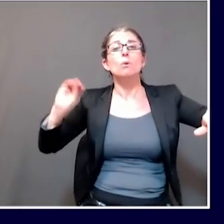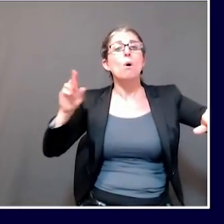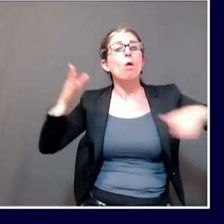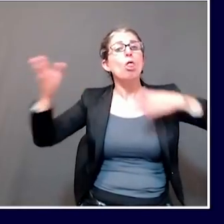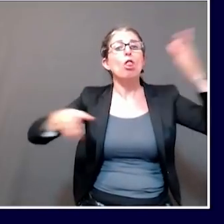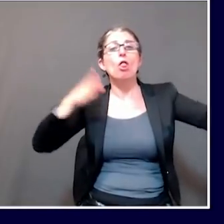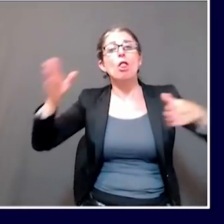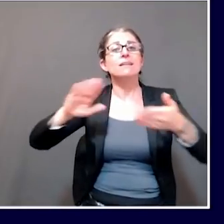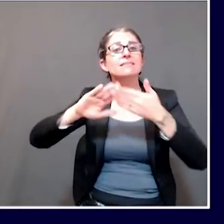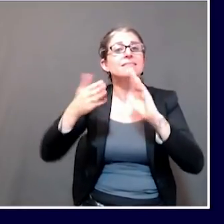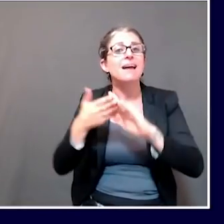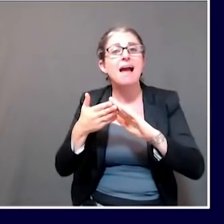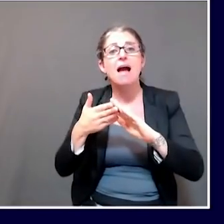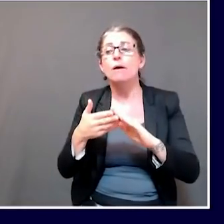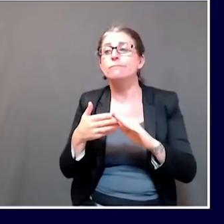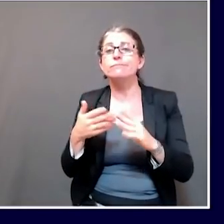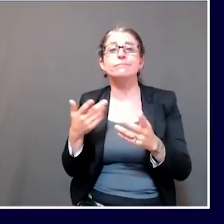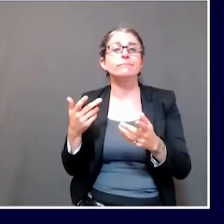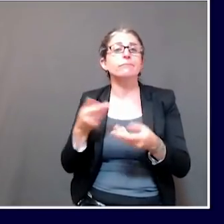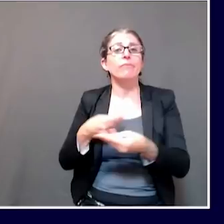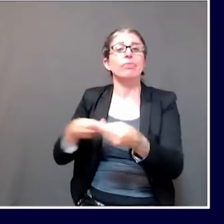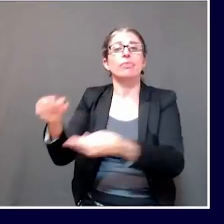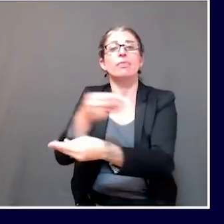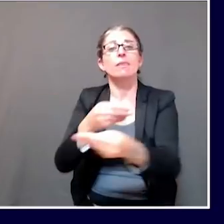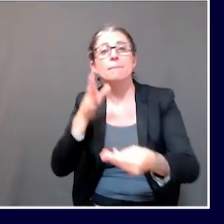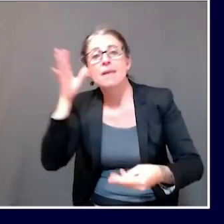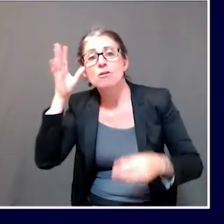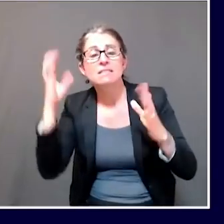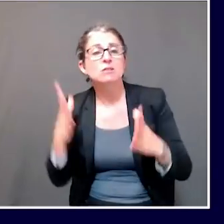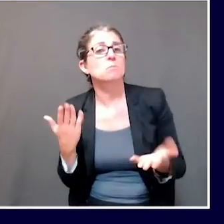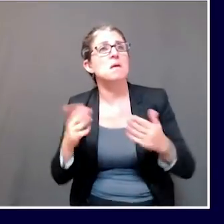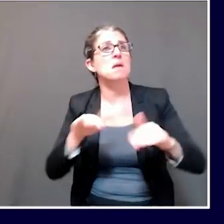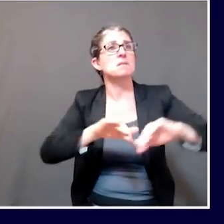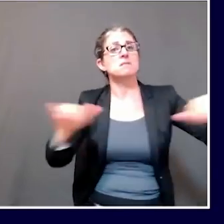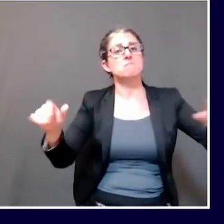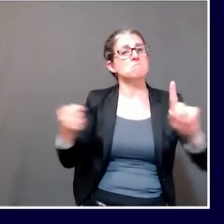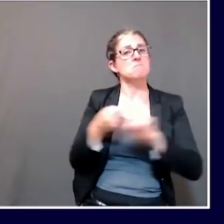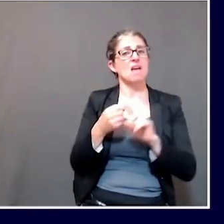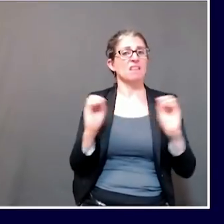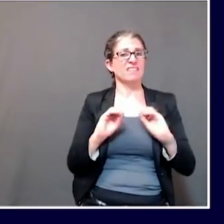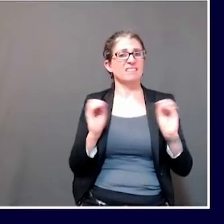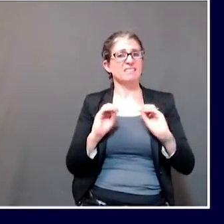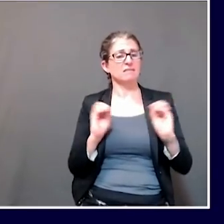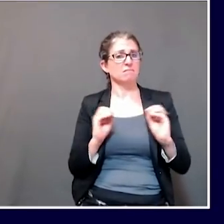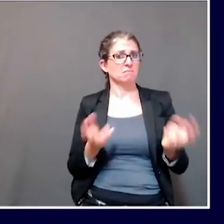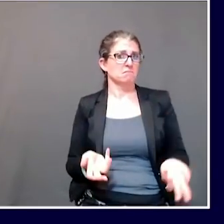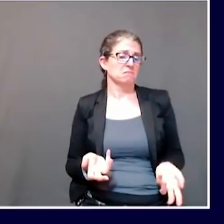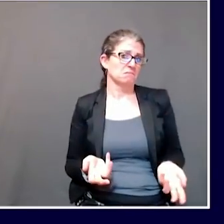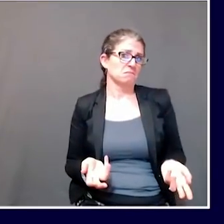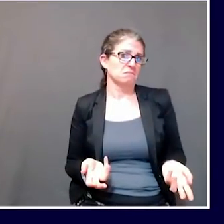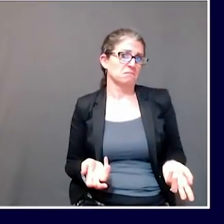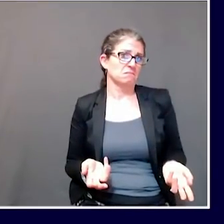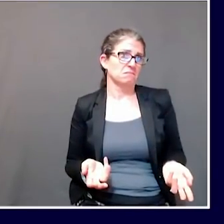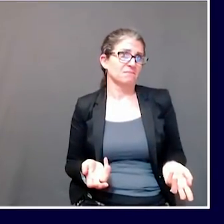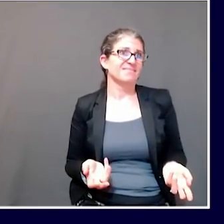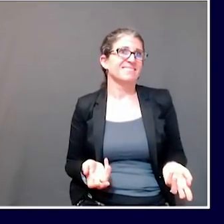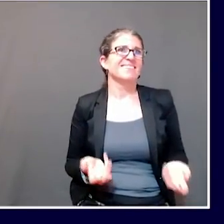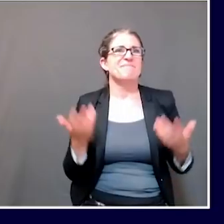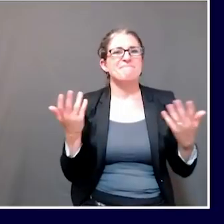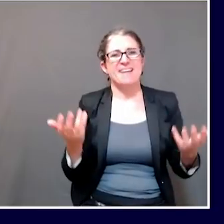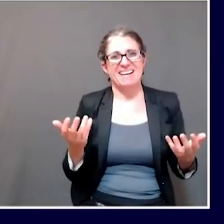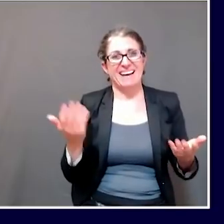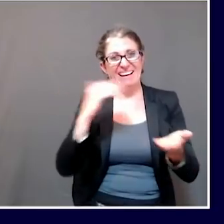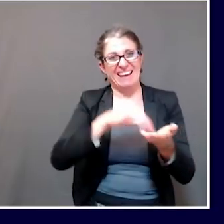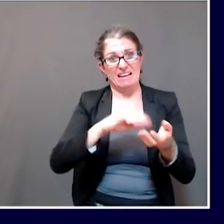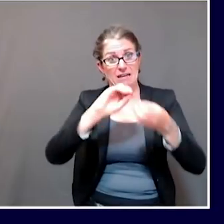school children, then it might not. That's why these determinations are not purely mathematical or formulaic. We have to